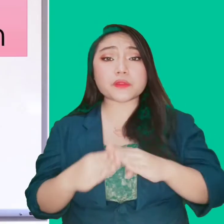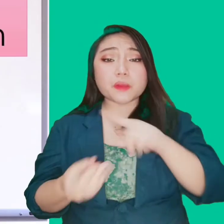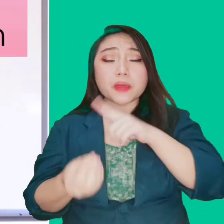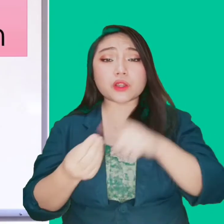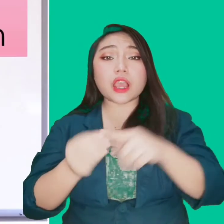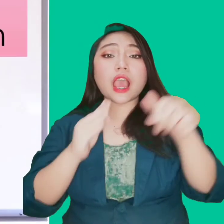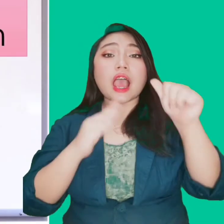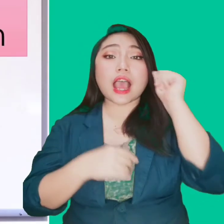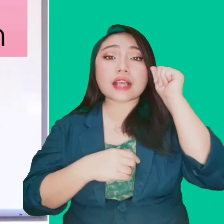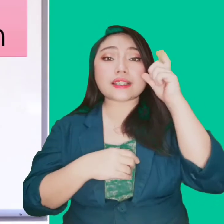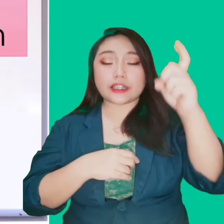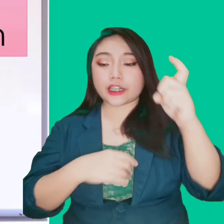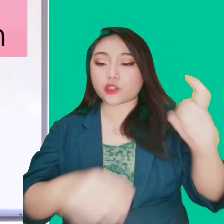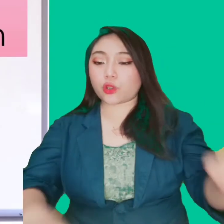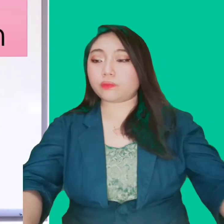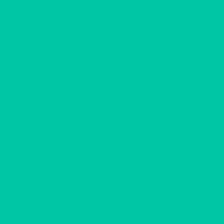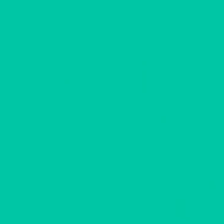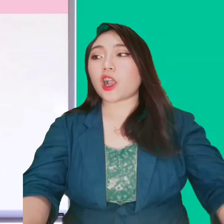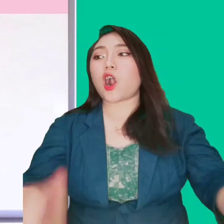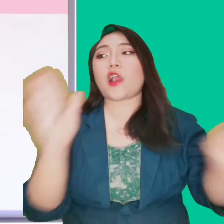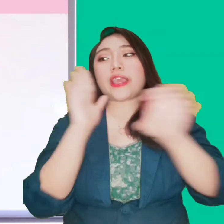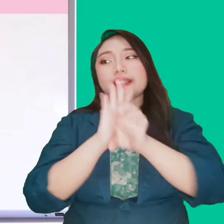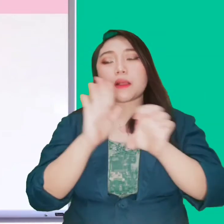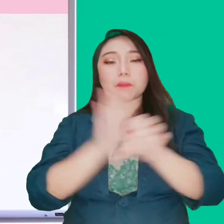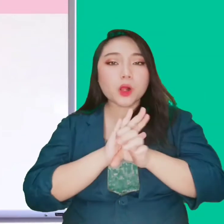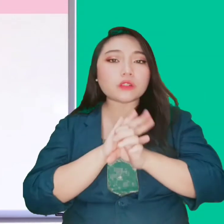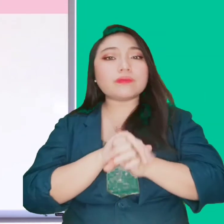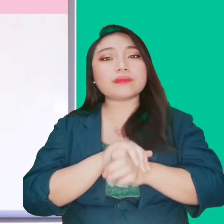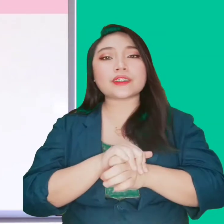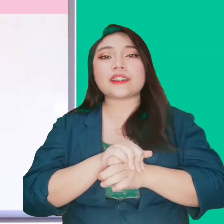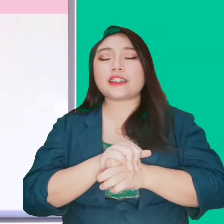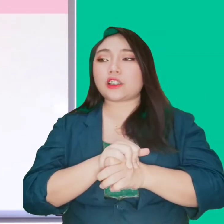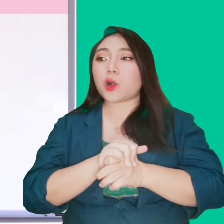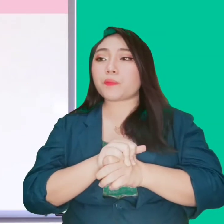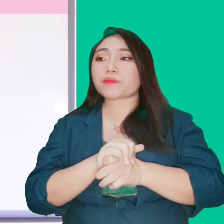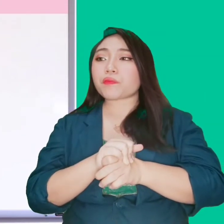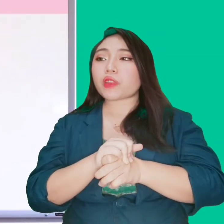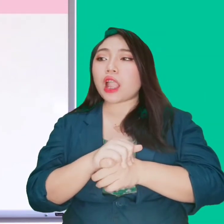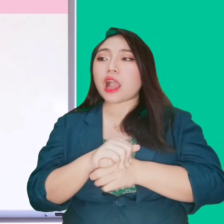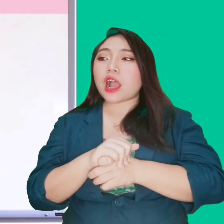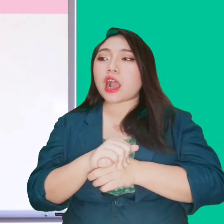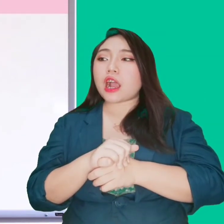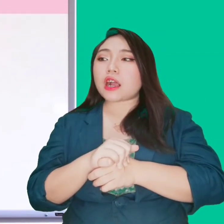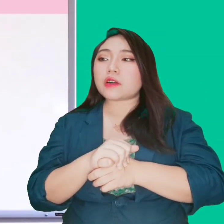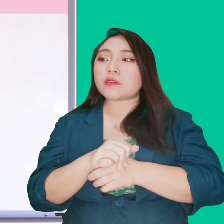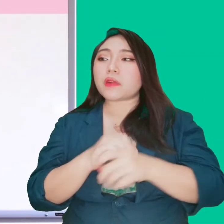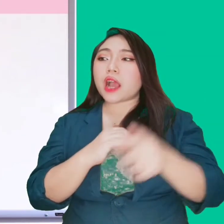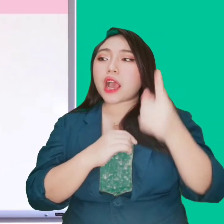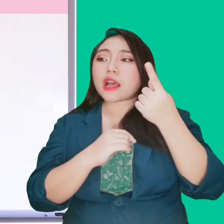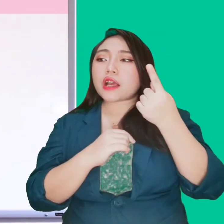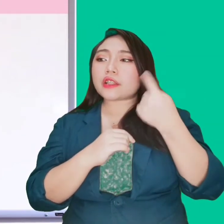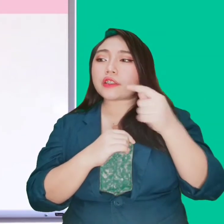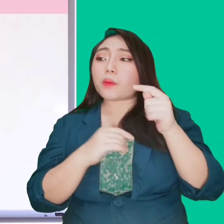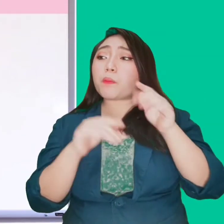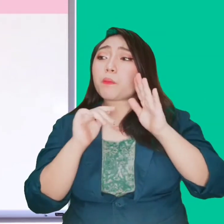Now, how to solve problems involving law of acceleration? Example.